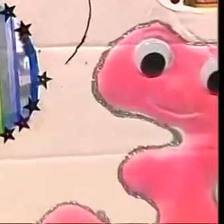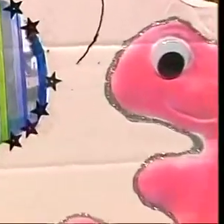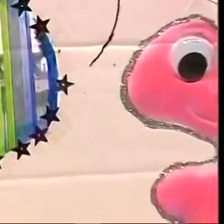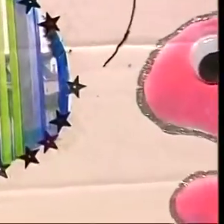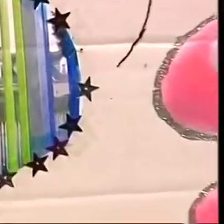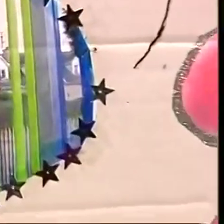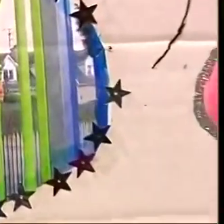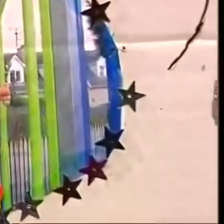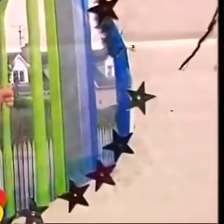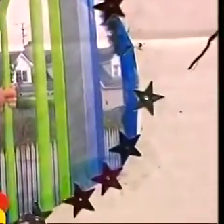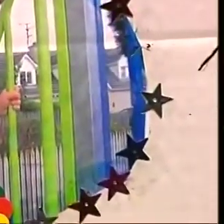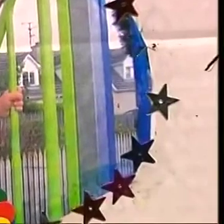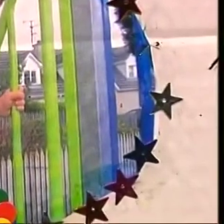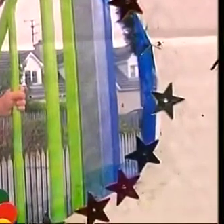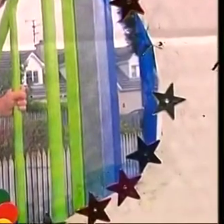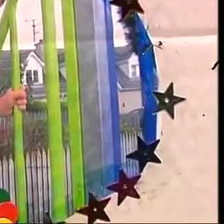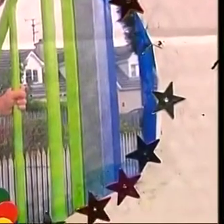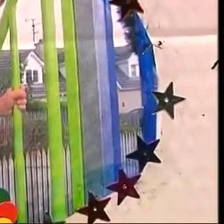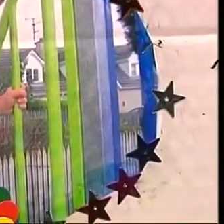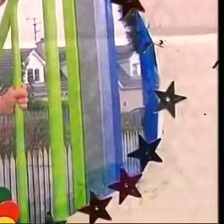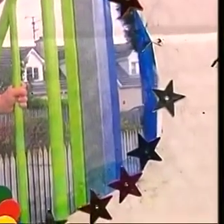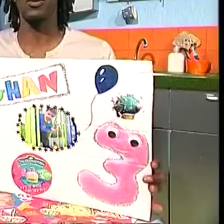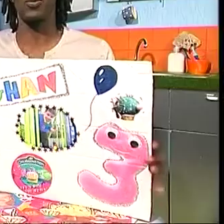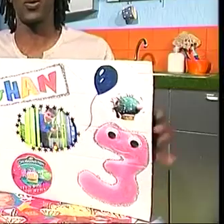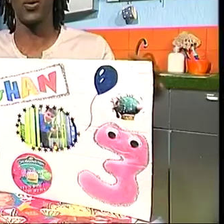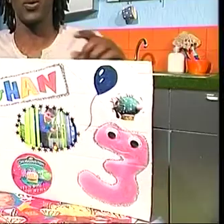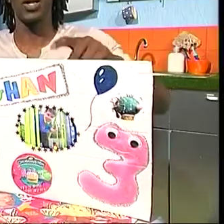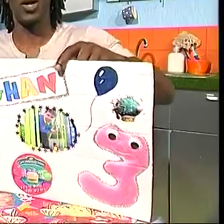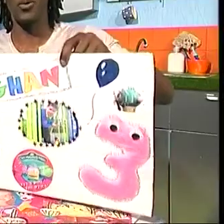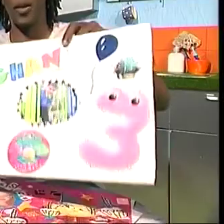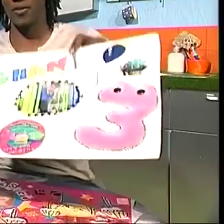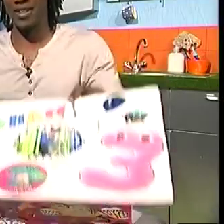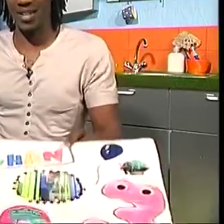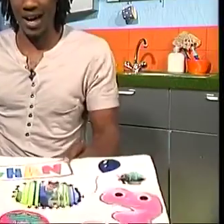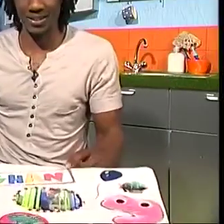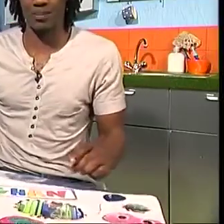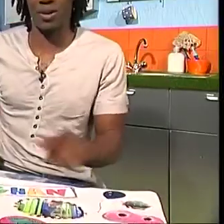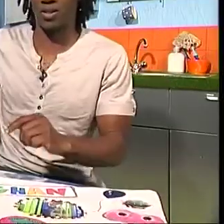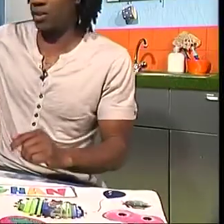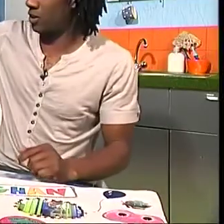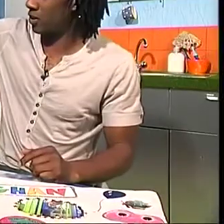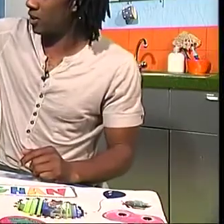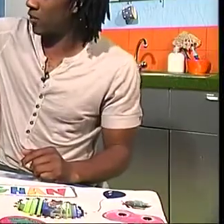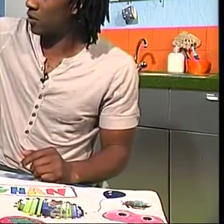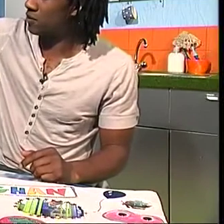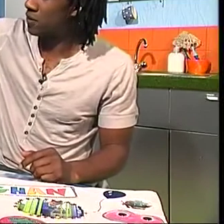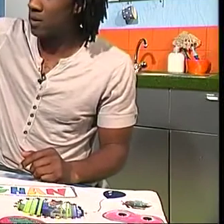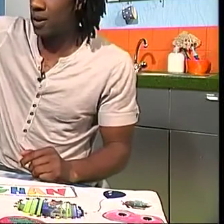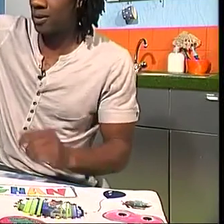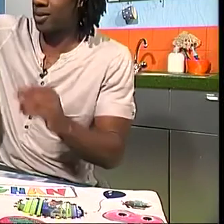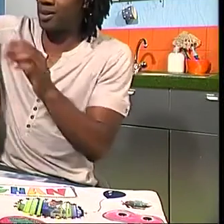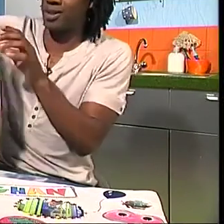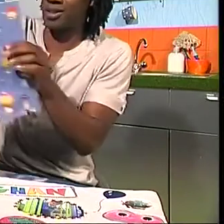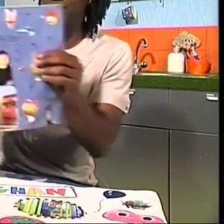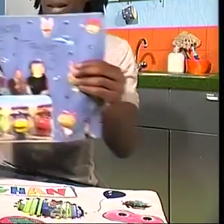you from Daddy, Mummy, Charisse, Kaylee, and Paul. Hope you're having a fantastic birthday. Look, it looks like you're having lots of fun there